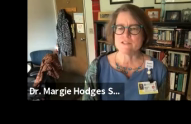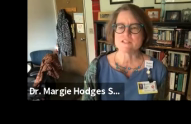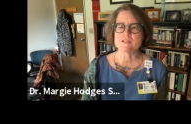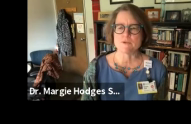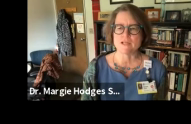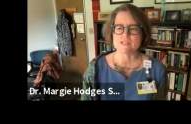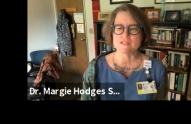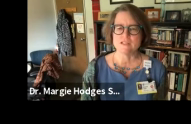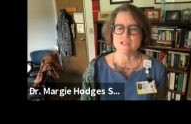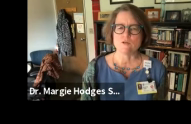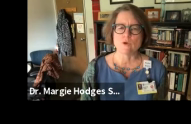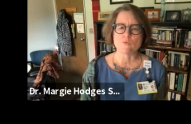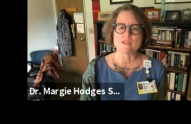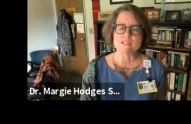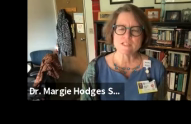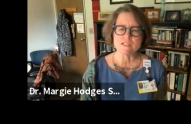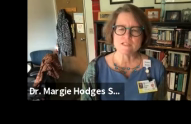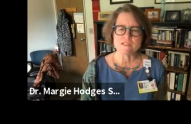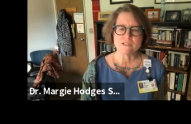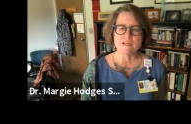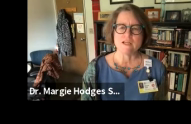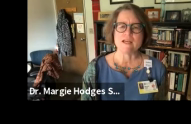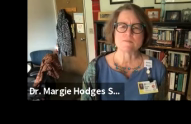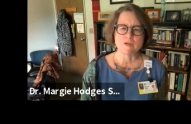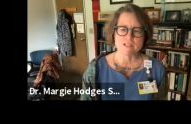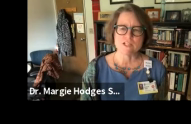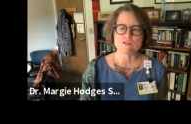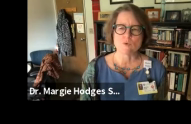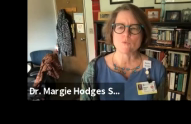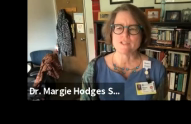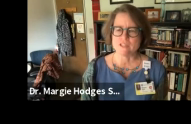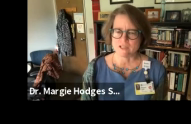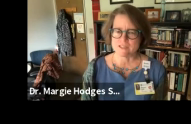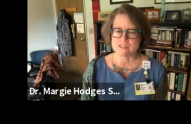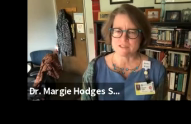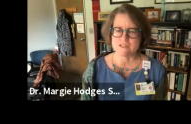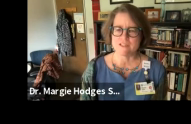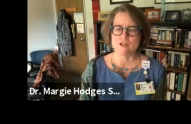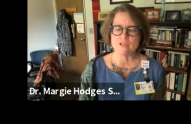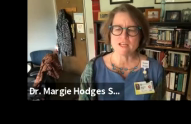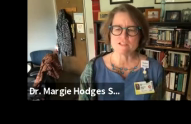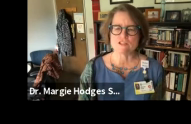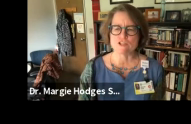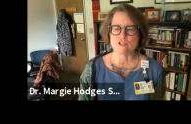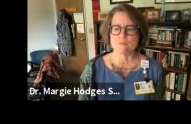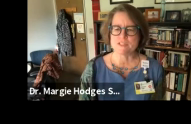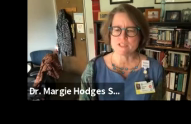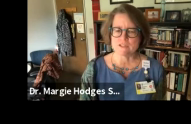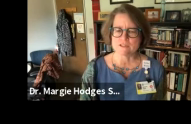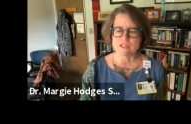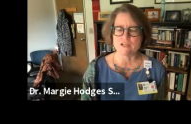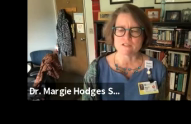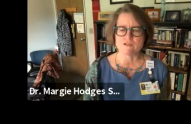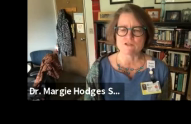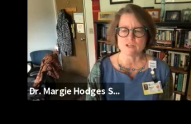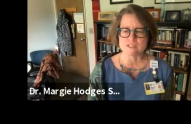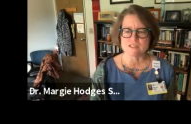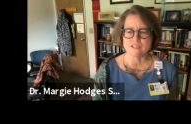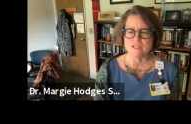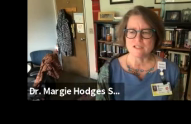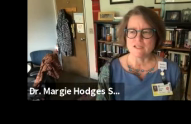character is expressed in what one sees as much as in what one does. Knowing how to discern the particulars,